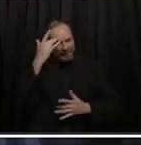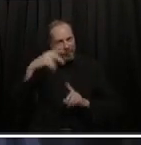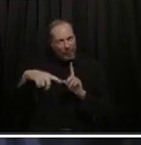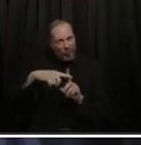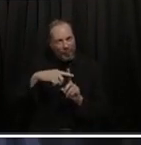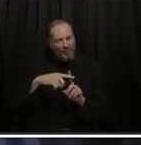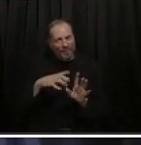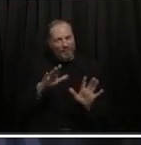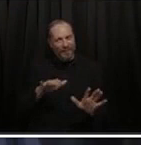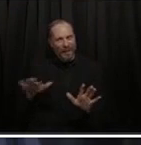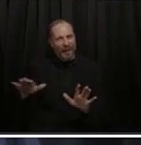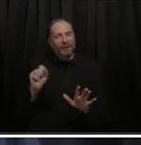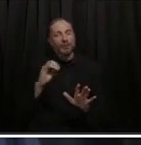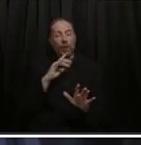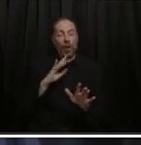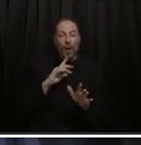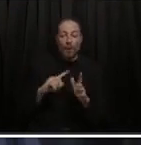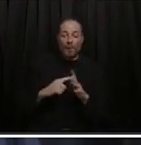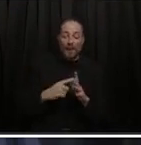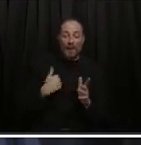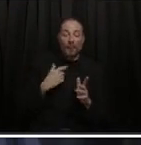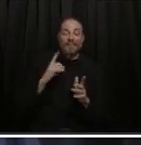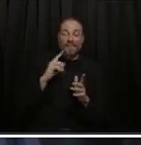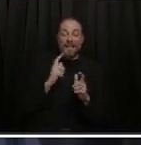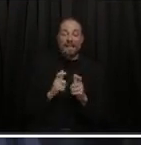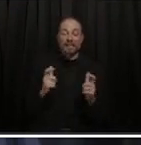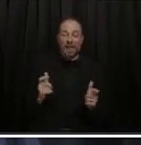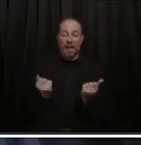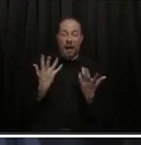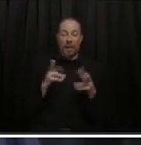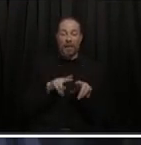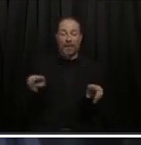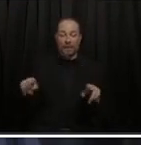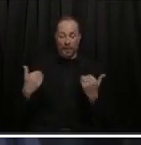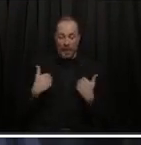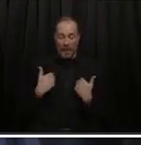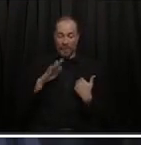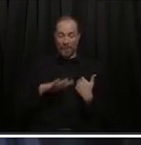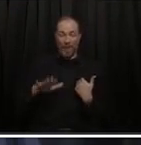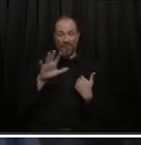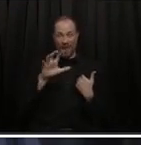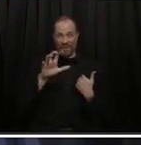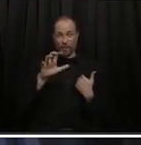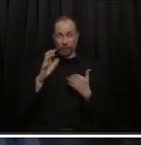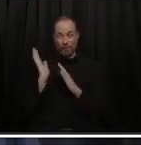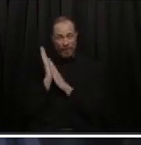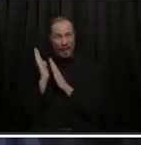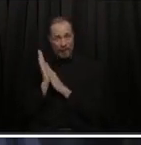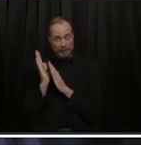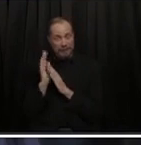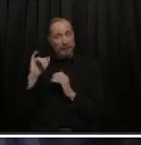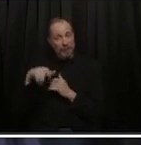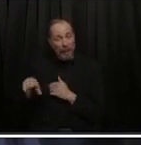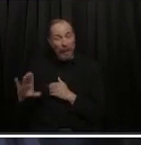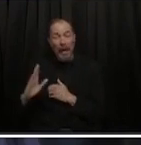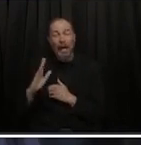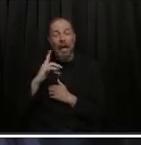surge, we began the process of expanding our hospital capacity by about 500 beds. A combination